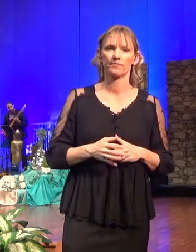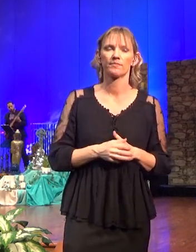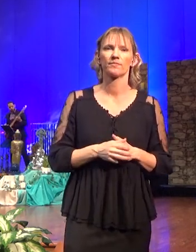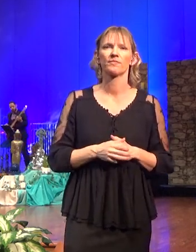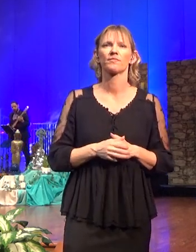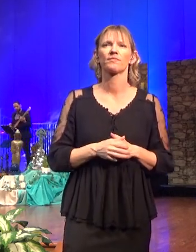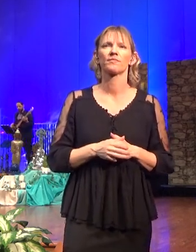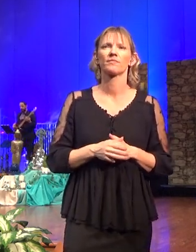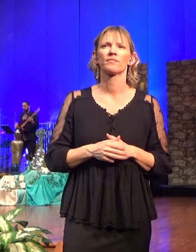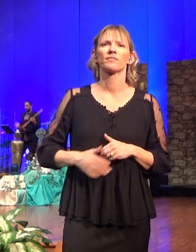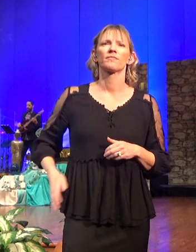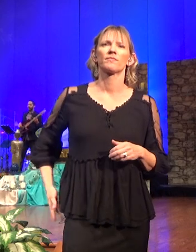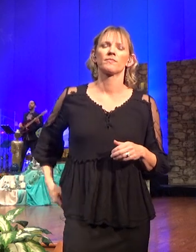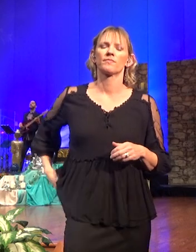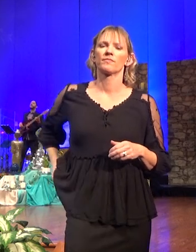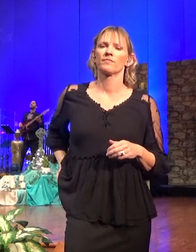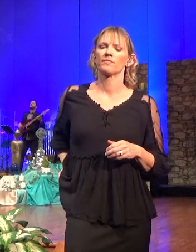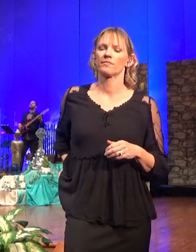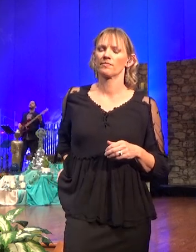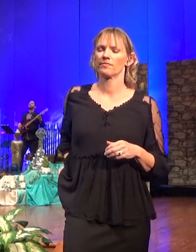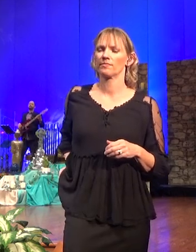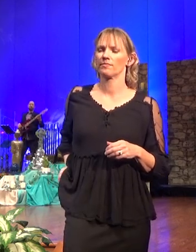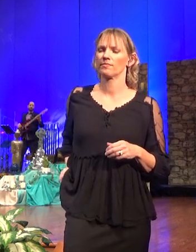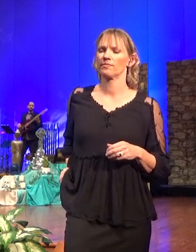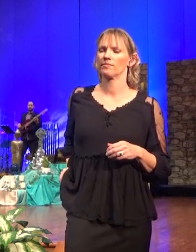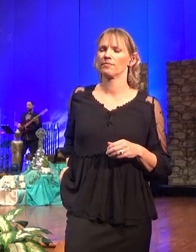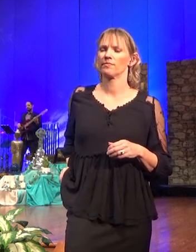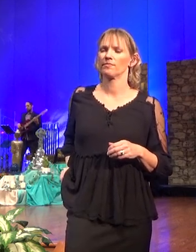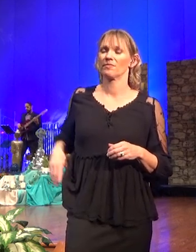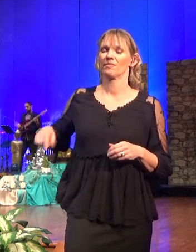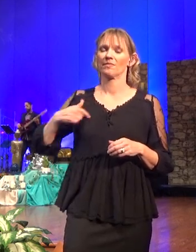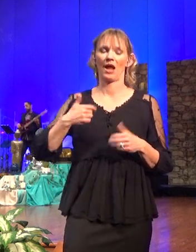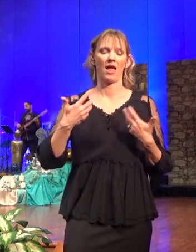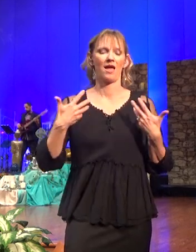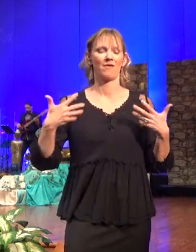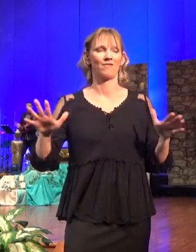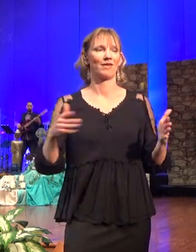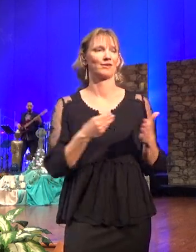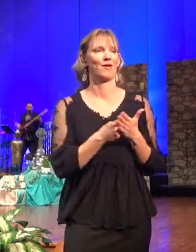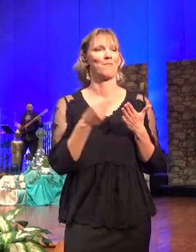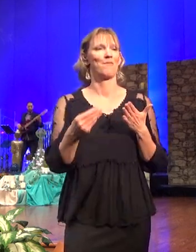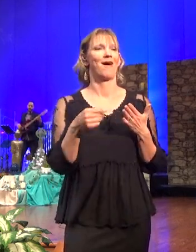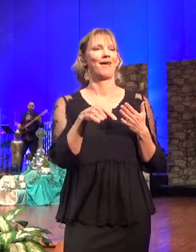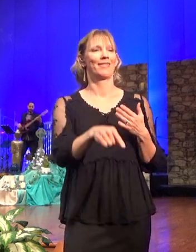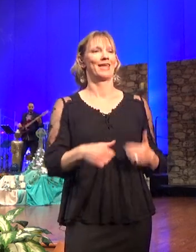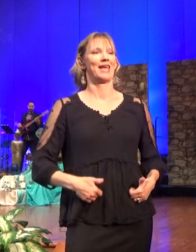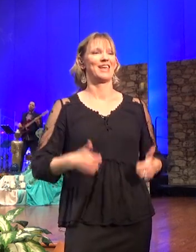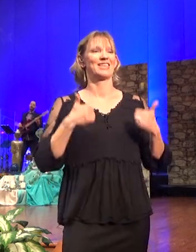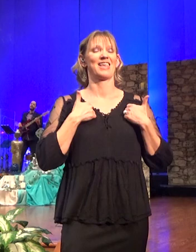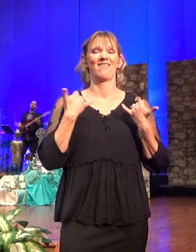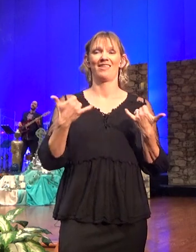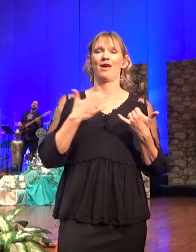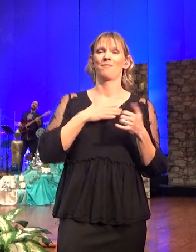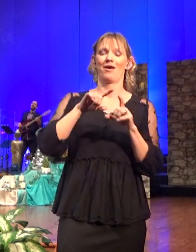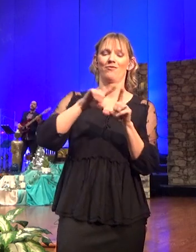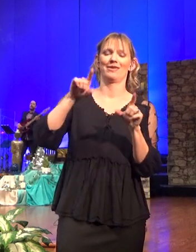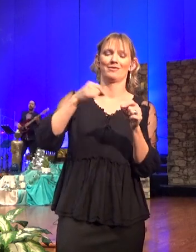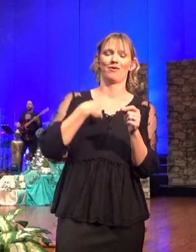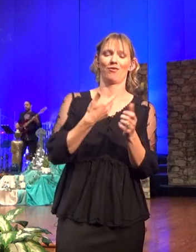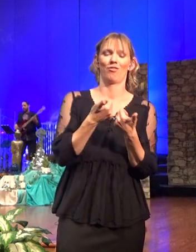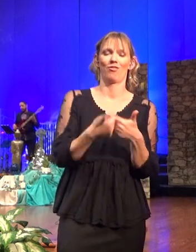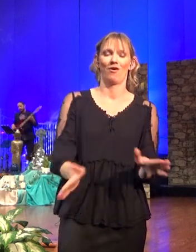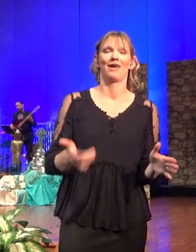Someone sold me this life, but I lost the receipt. And now I'm looking for